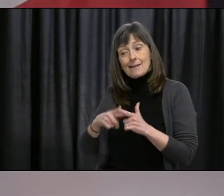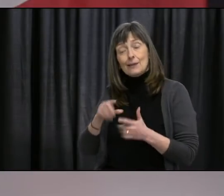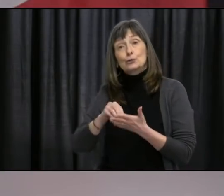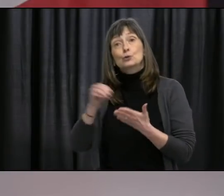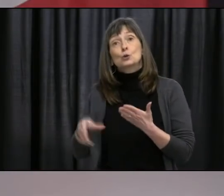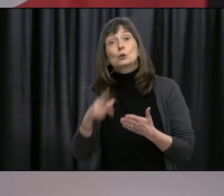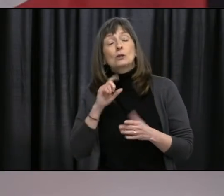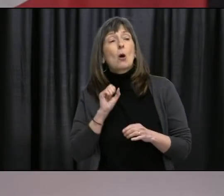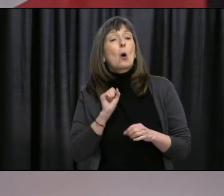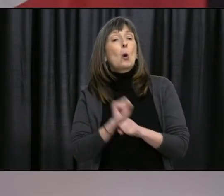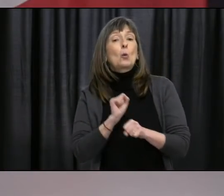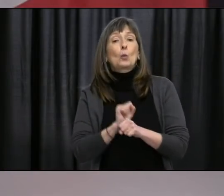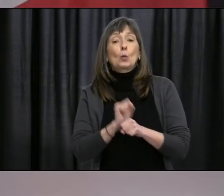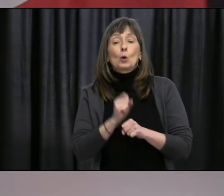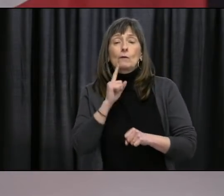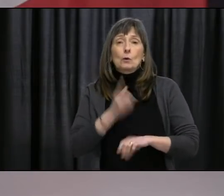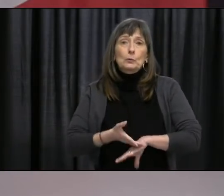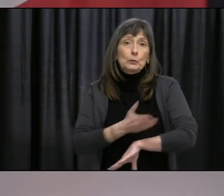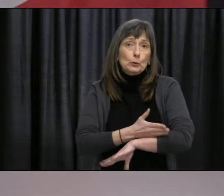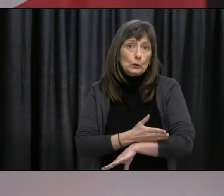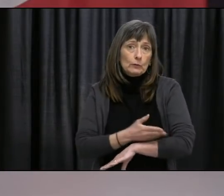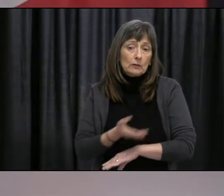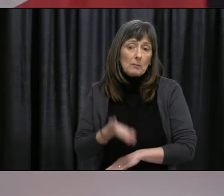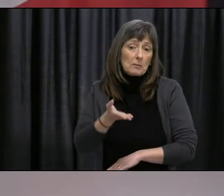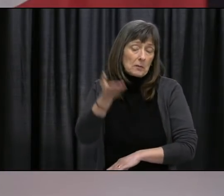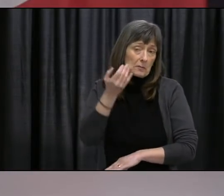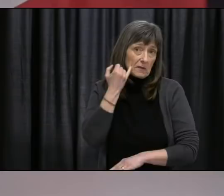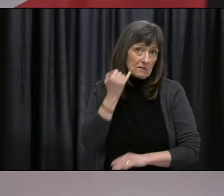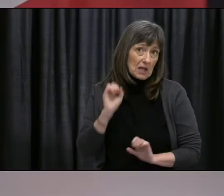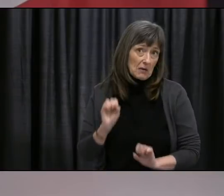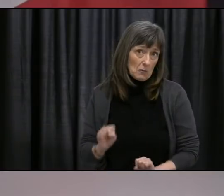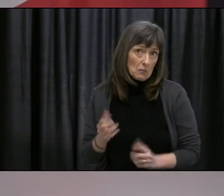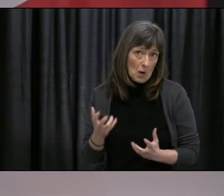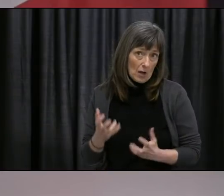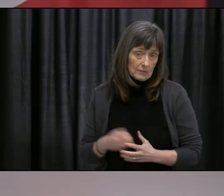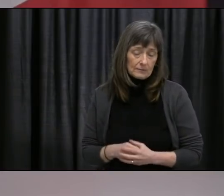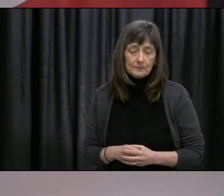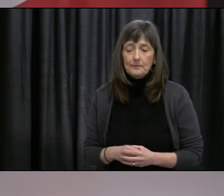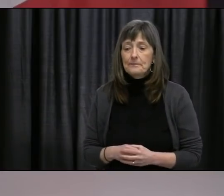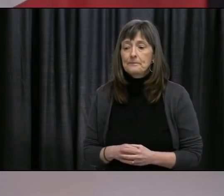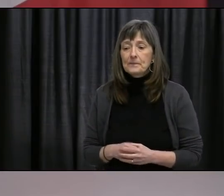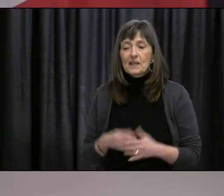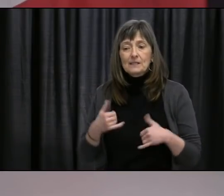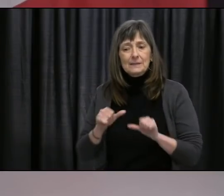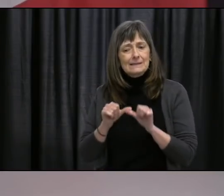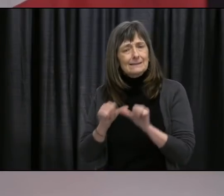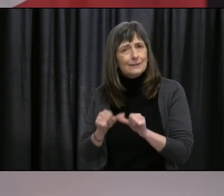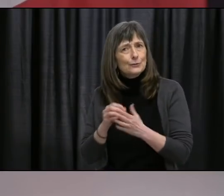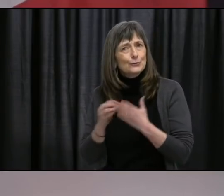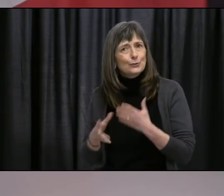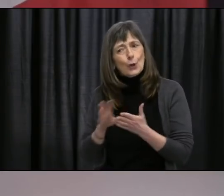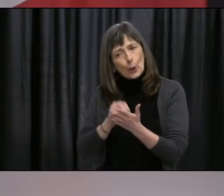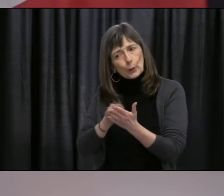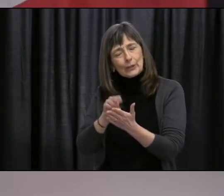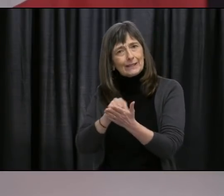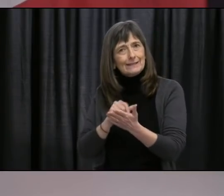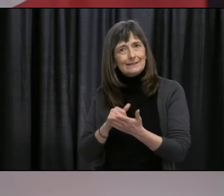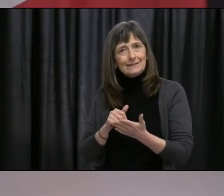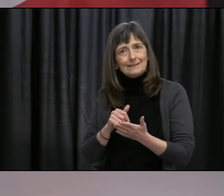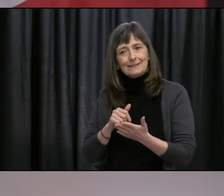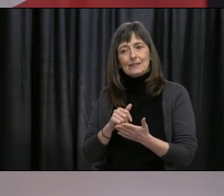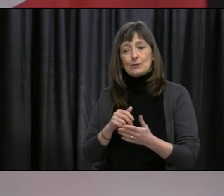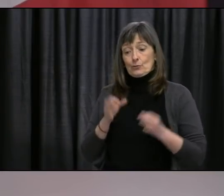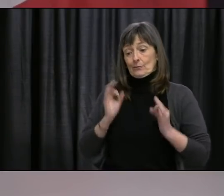can work to see improvements on those marks. And this is really about continuing the learning process for the rest of the year, as opposed to